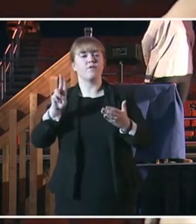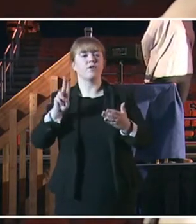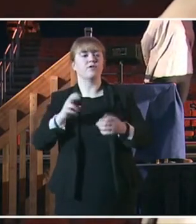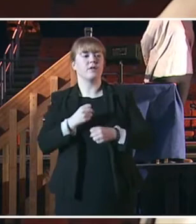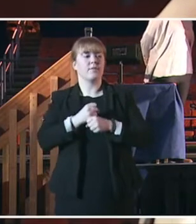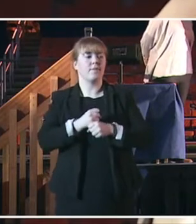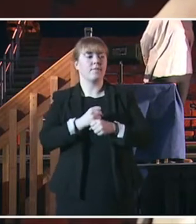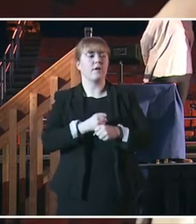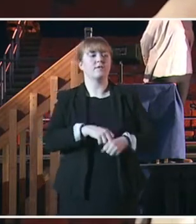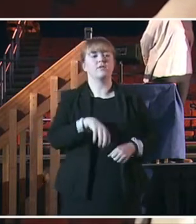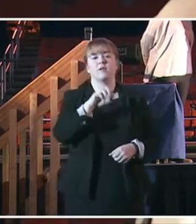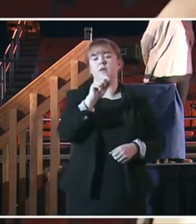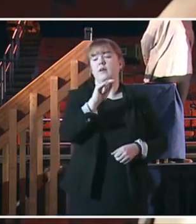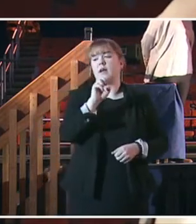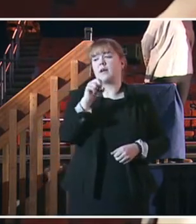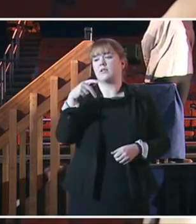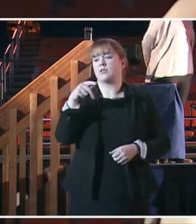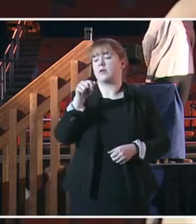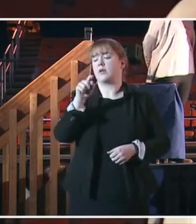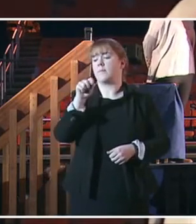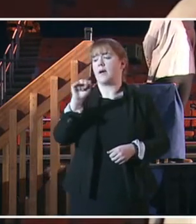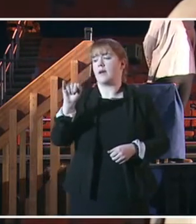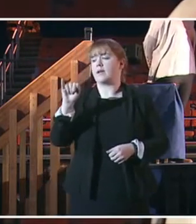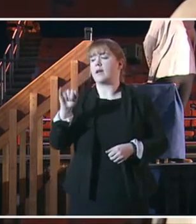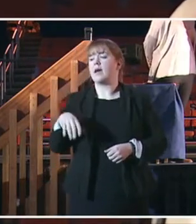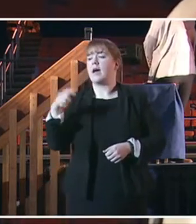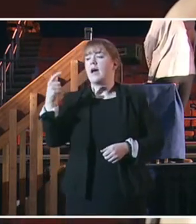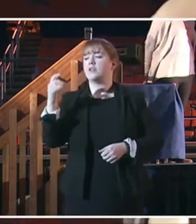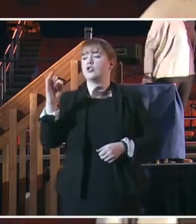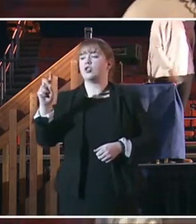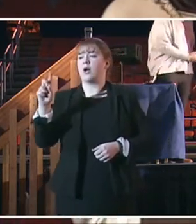and Angie Patty, for their assistance.